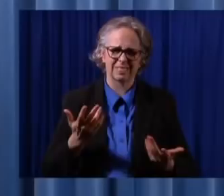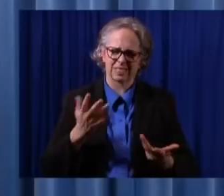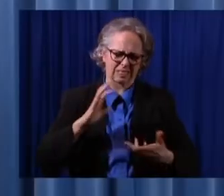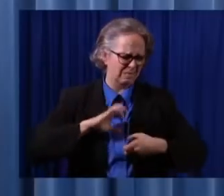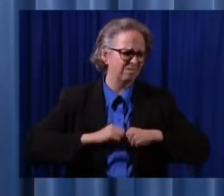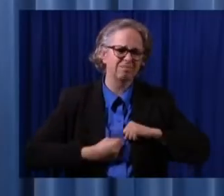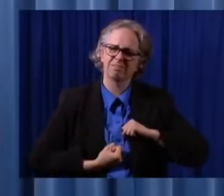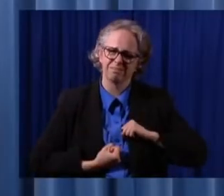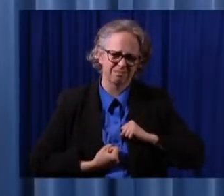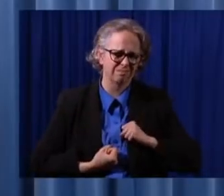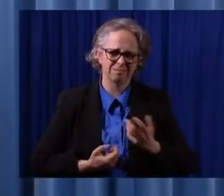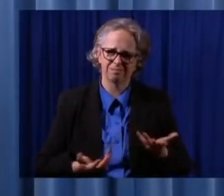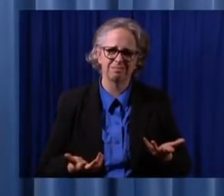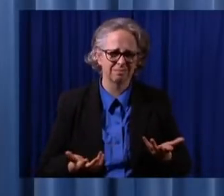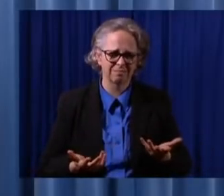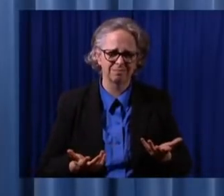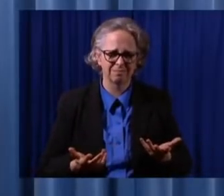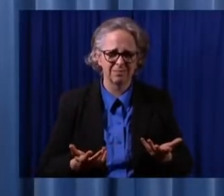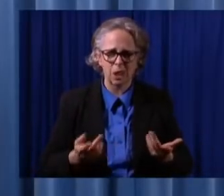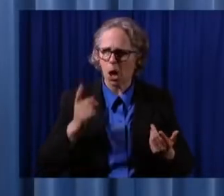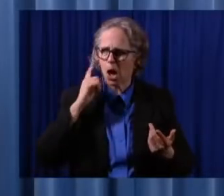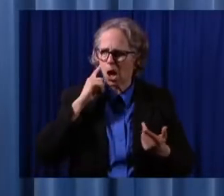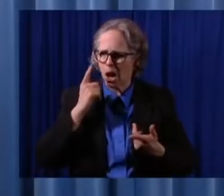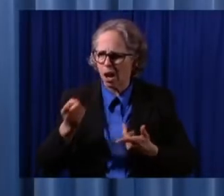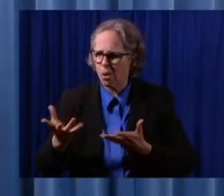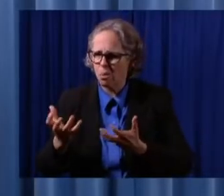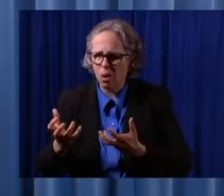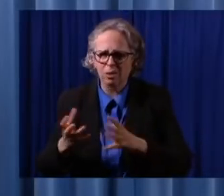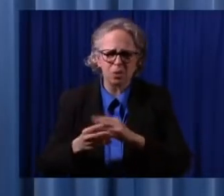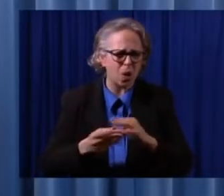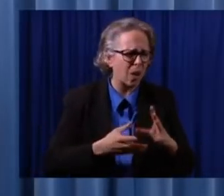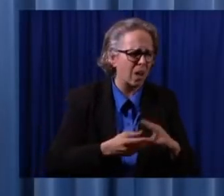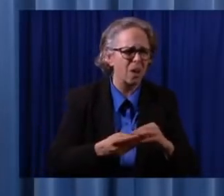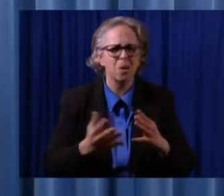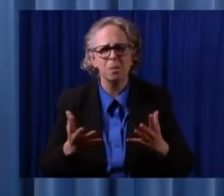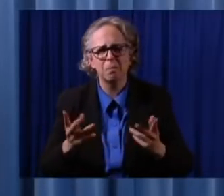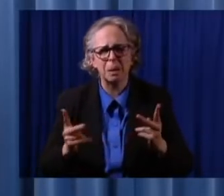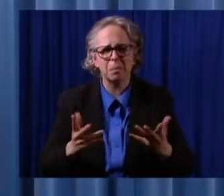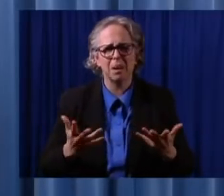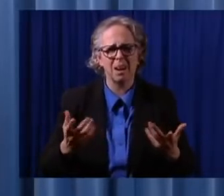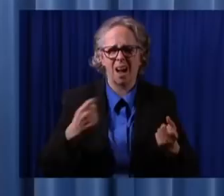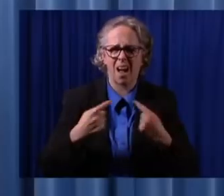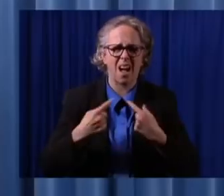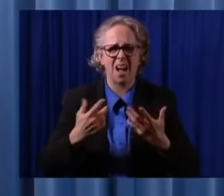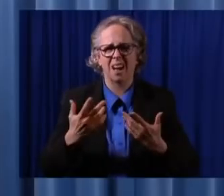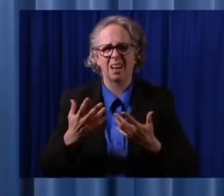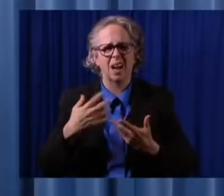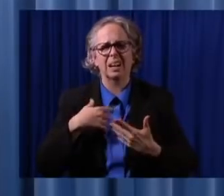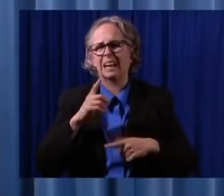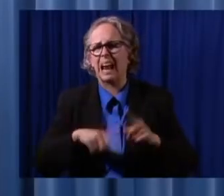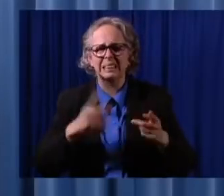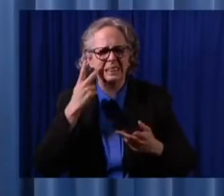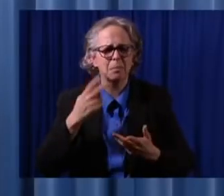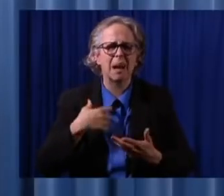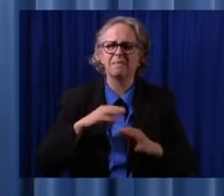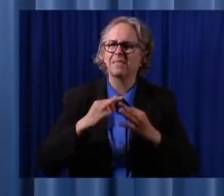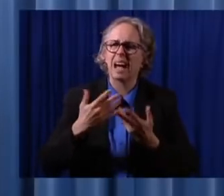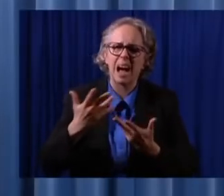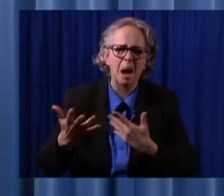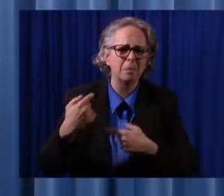see stories and you hear stories, and people write to me and they tell me, they can't see their loved one, and we know how